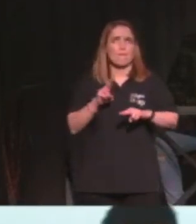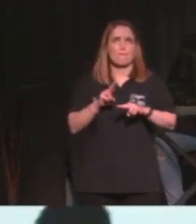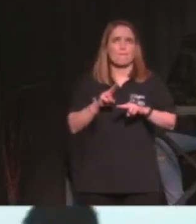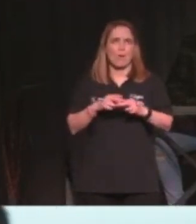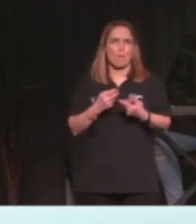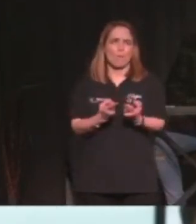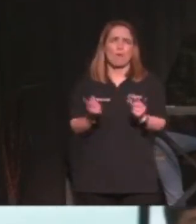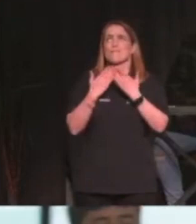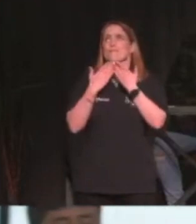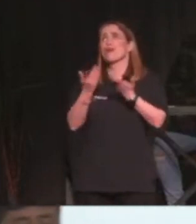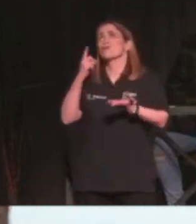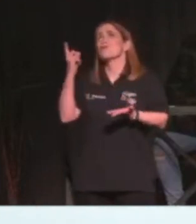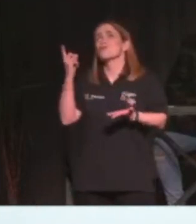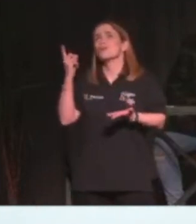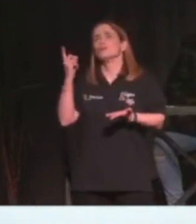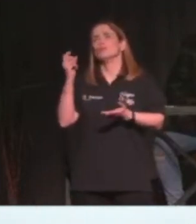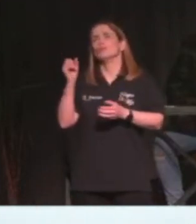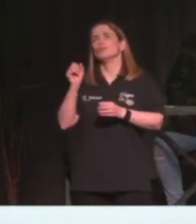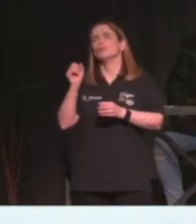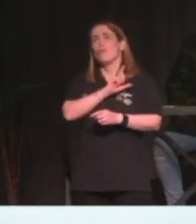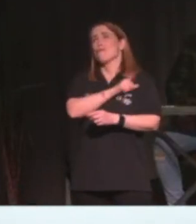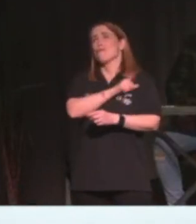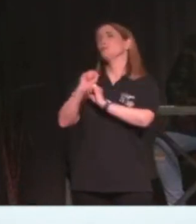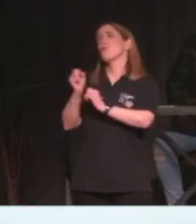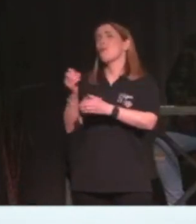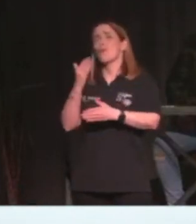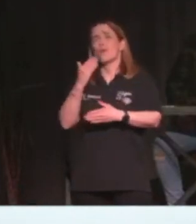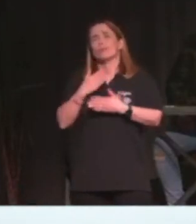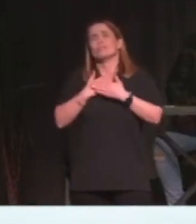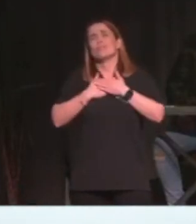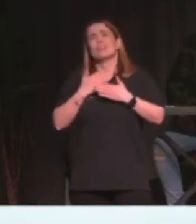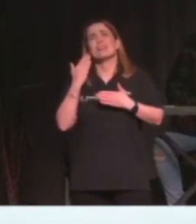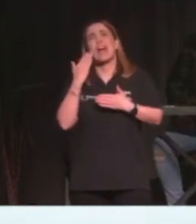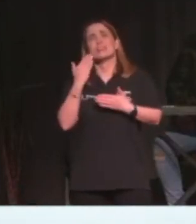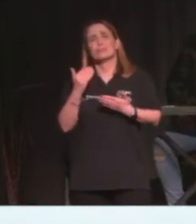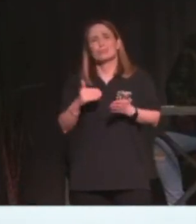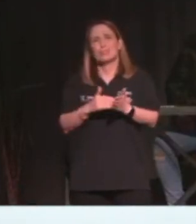for your loving kindness today that stepped in for us.